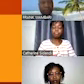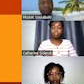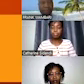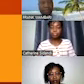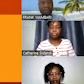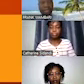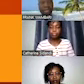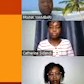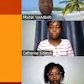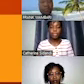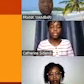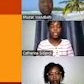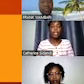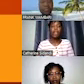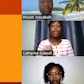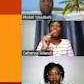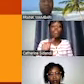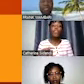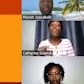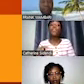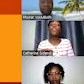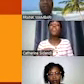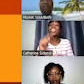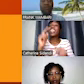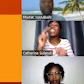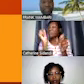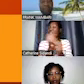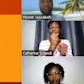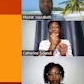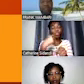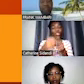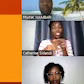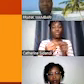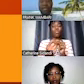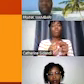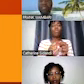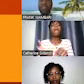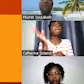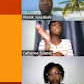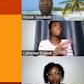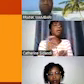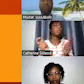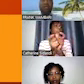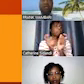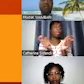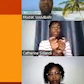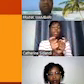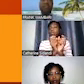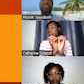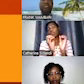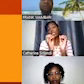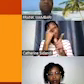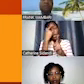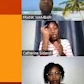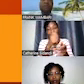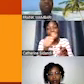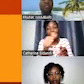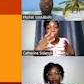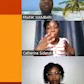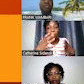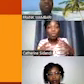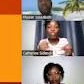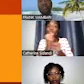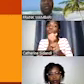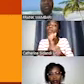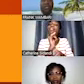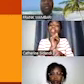You cannot continue being reactive or refuging with anyone who comes across, because some people, that's what they do.